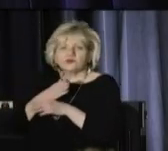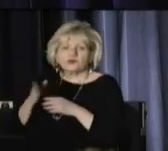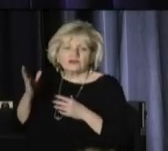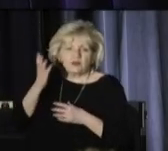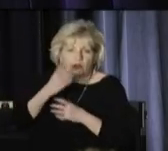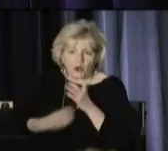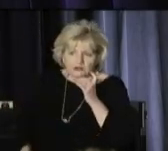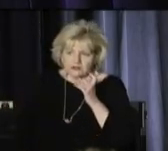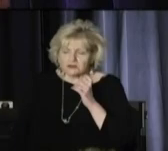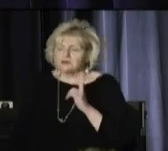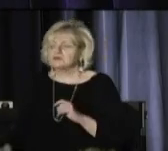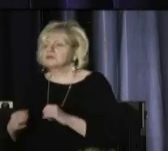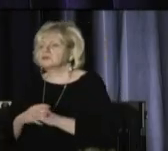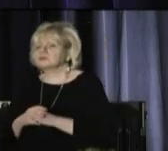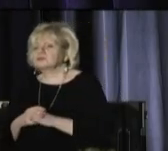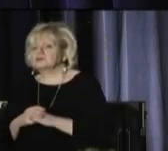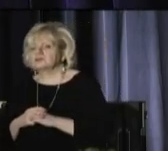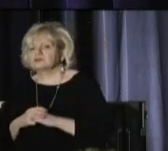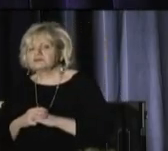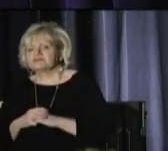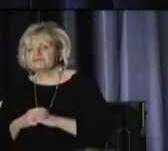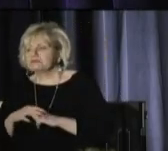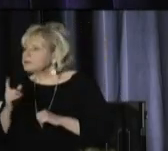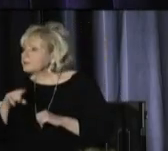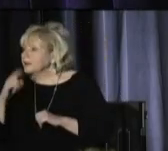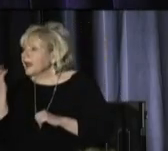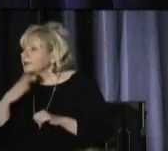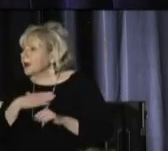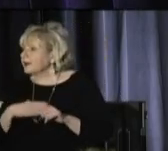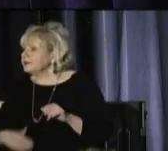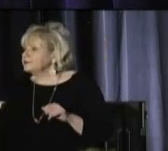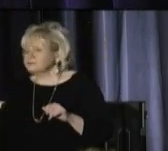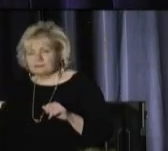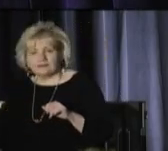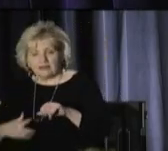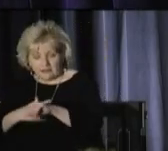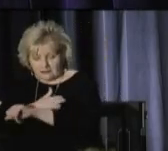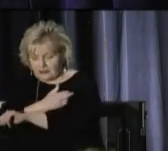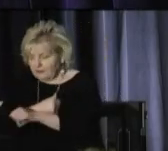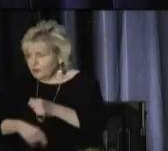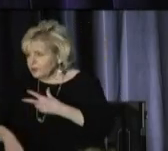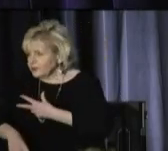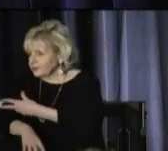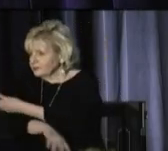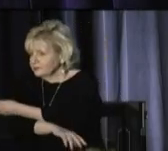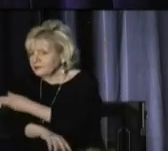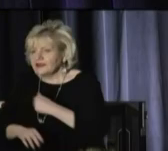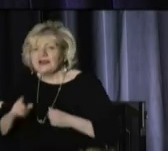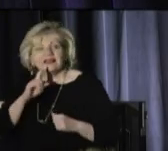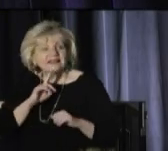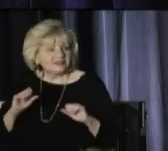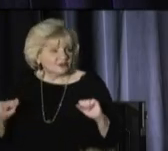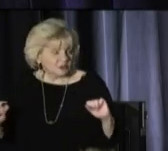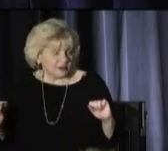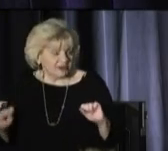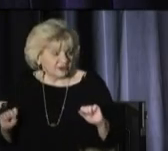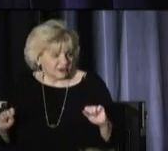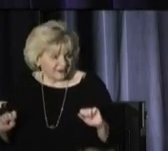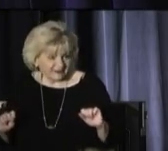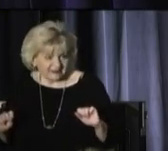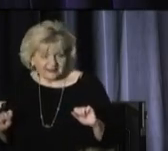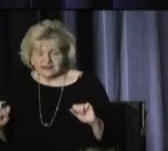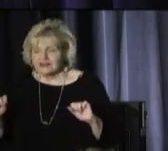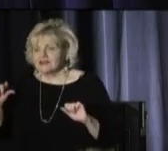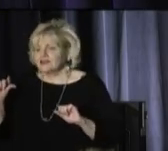and black body as severed wing. It is winter. Gray